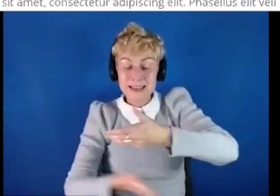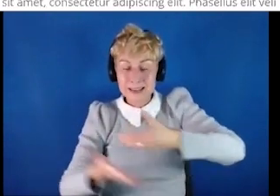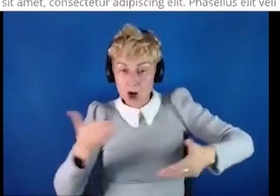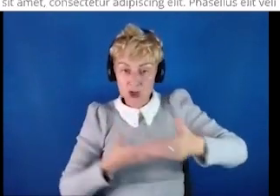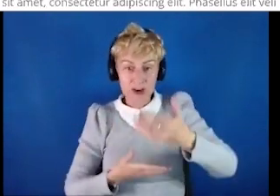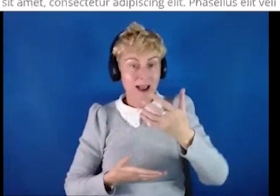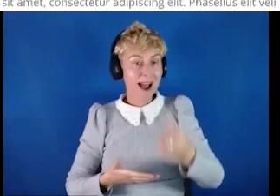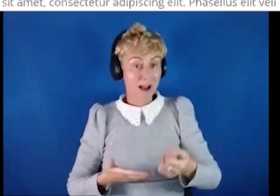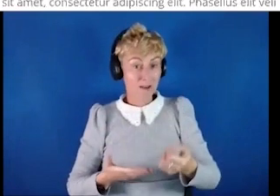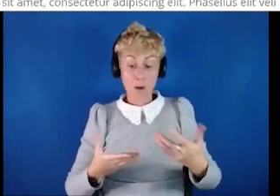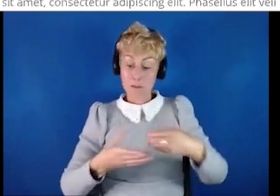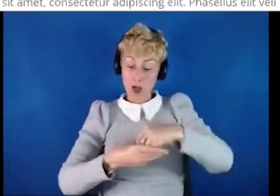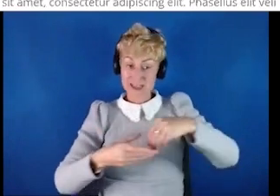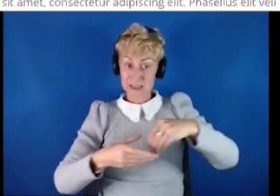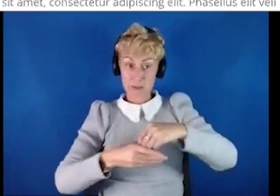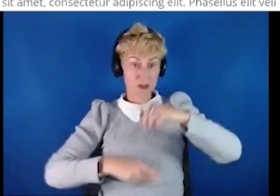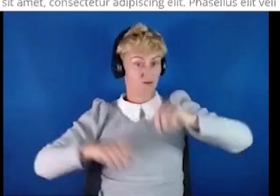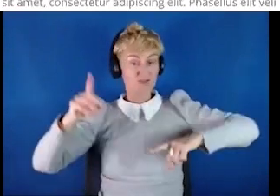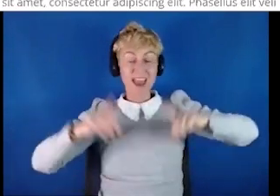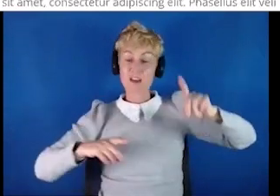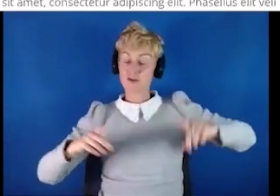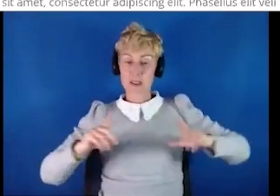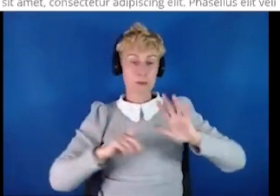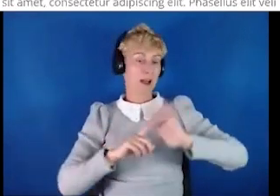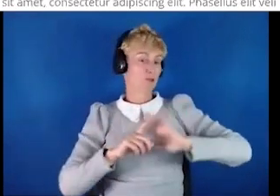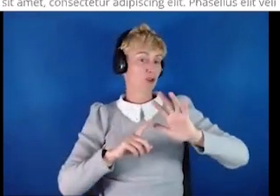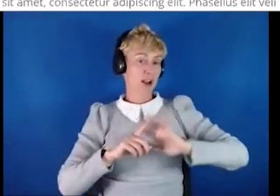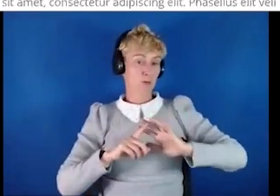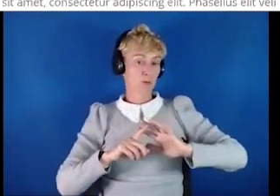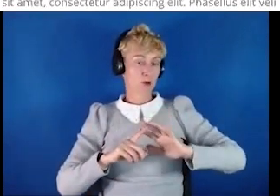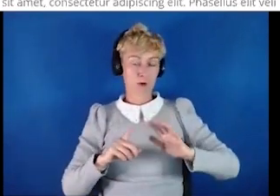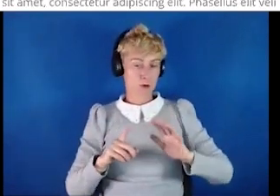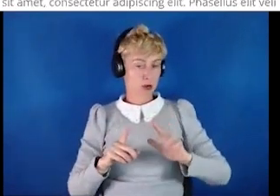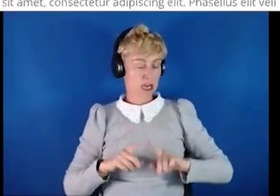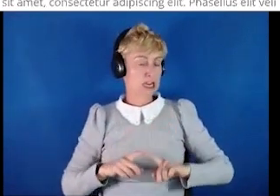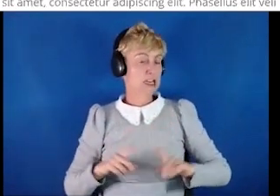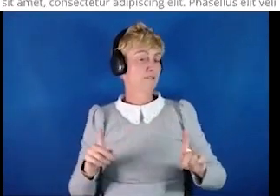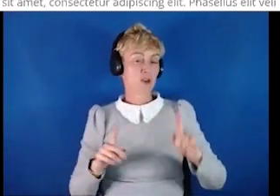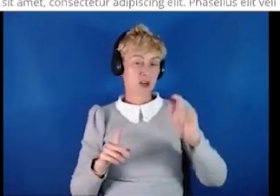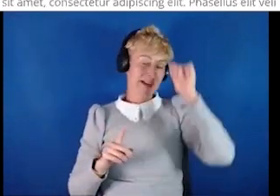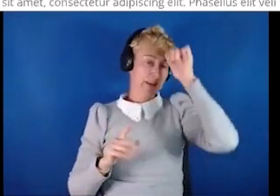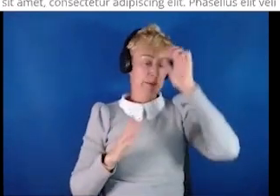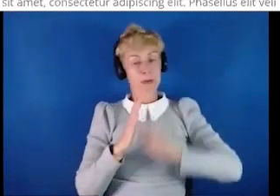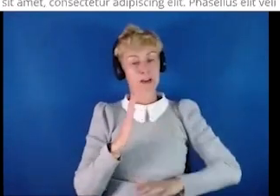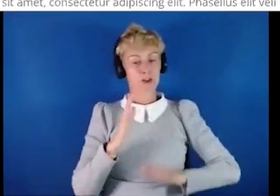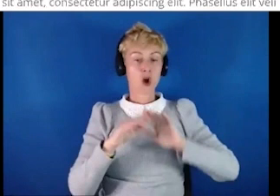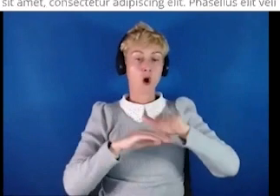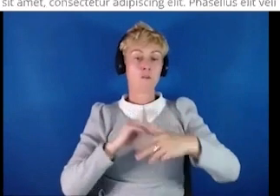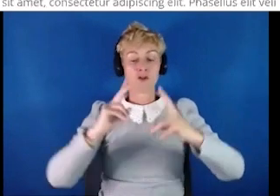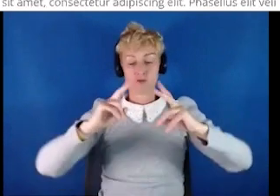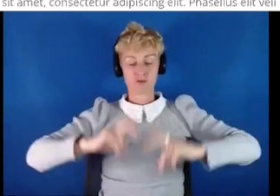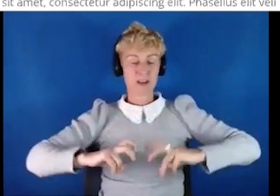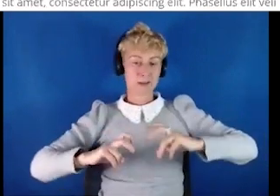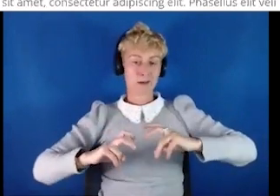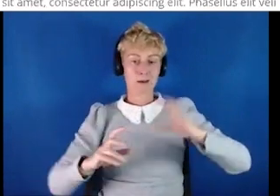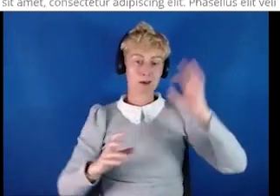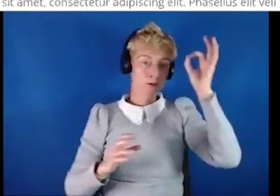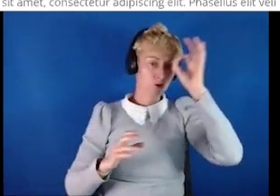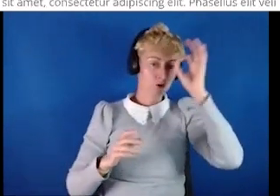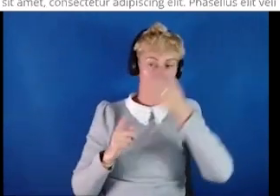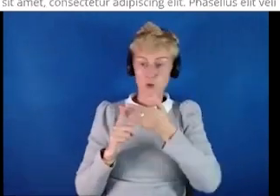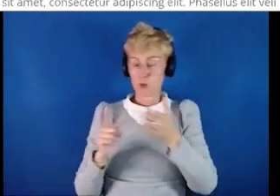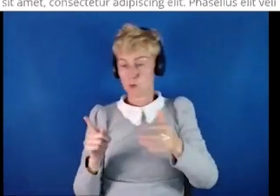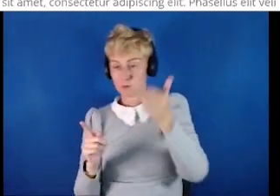of participants with various backgrounds, different experiences of research, so that they could feedback on our initial